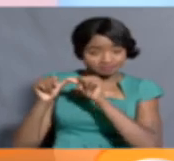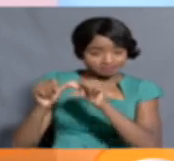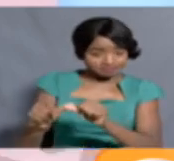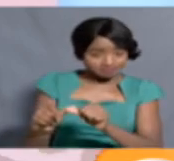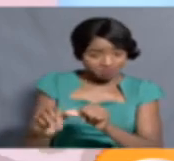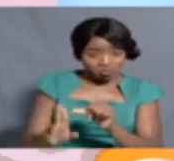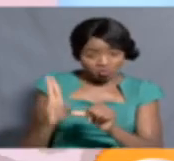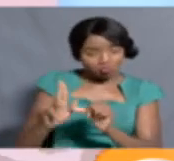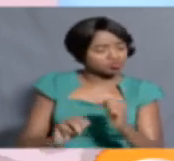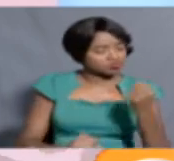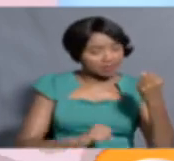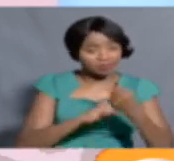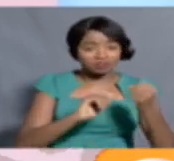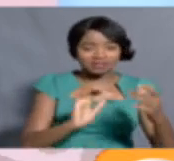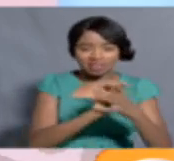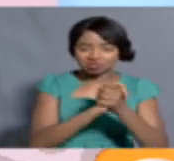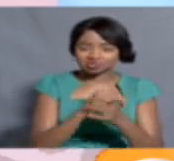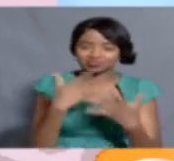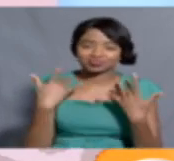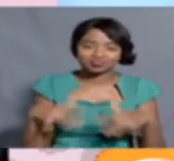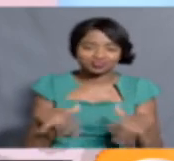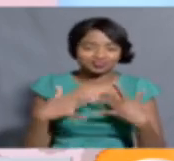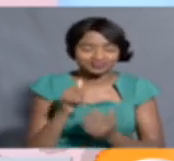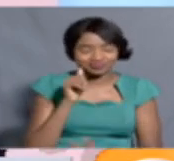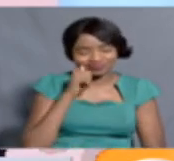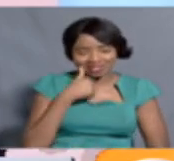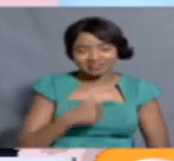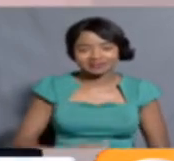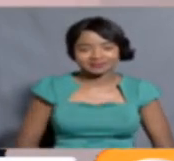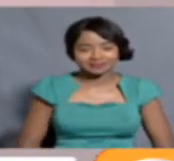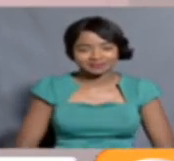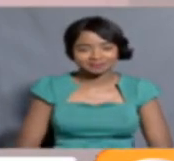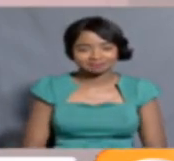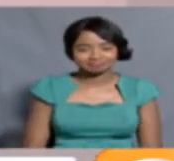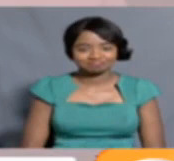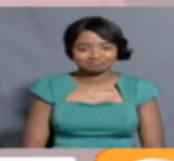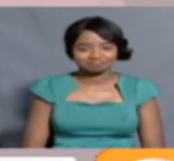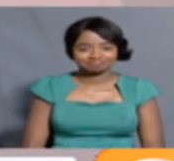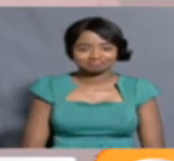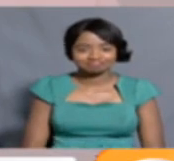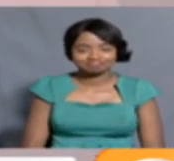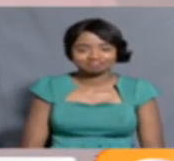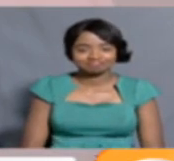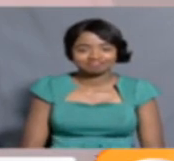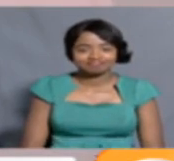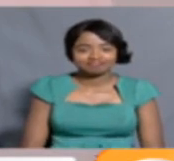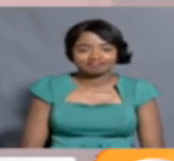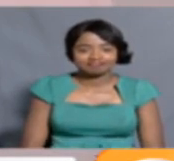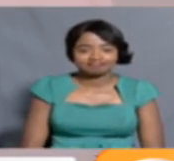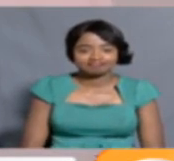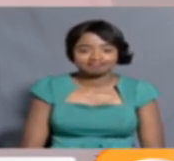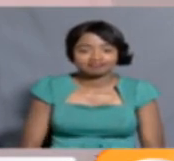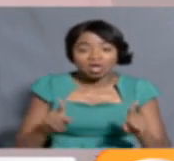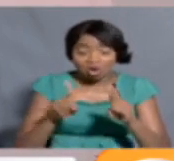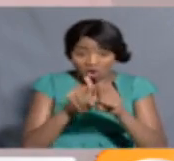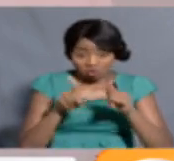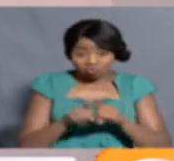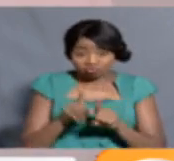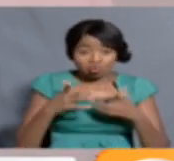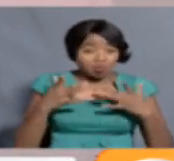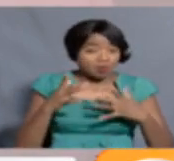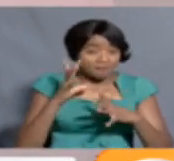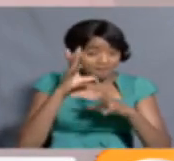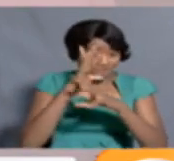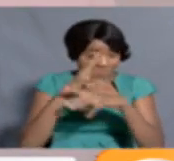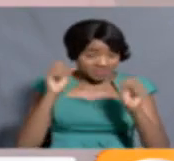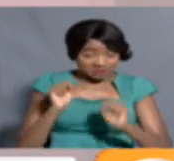this handshake is something that I think that's important. Yeah, and I'm building on that. I think that it has to be noted that the president